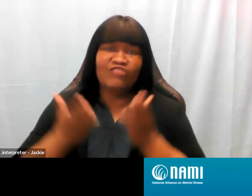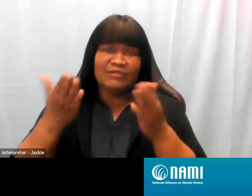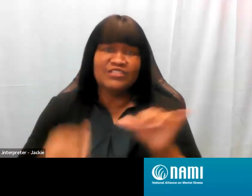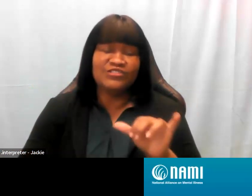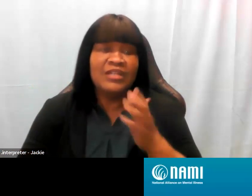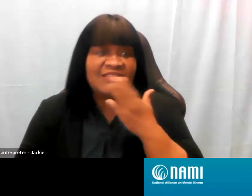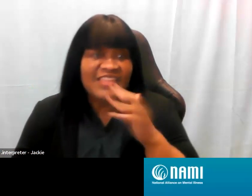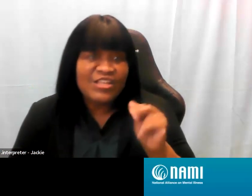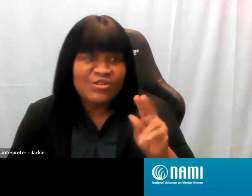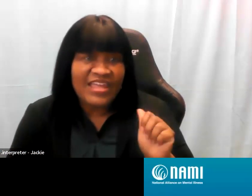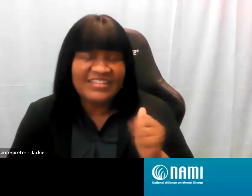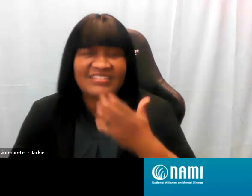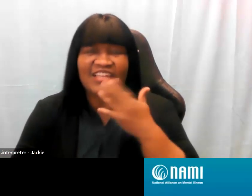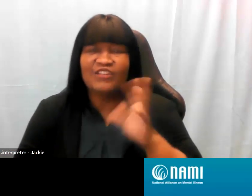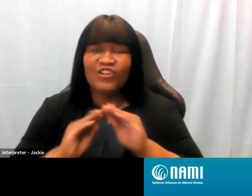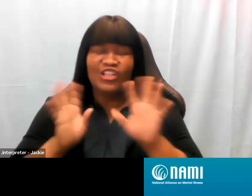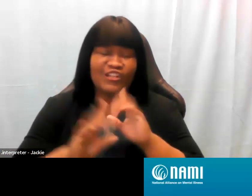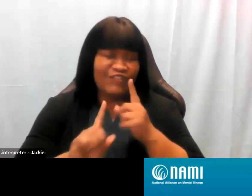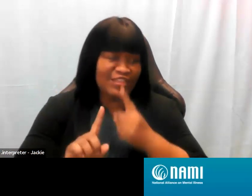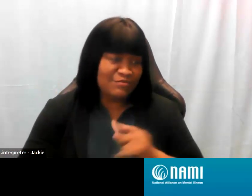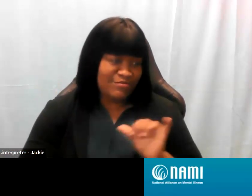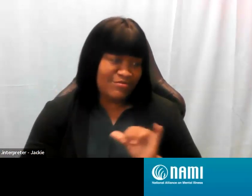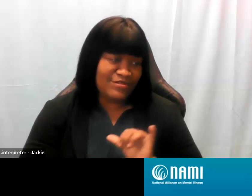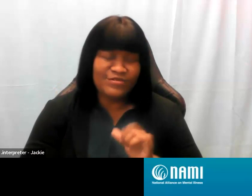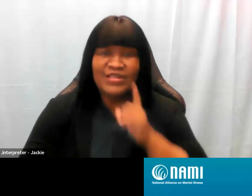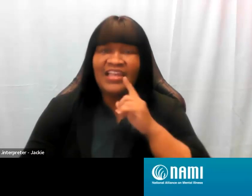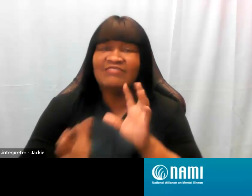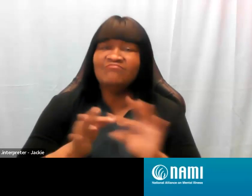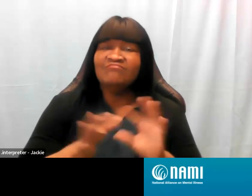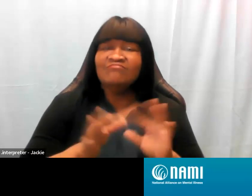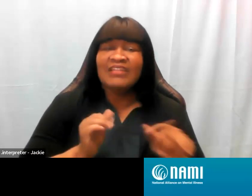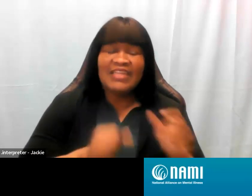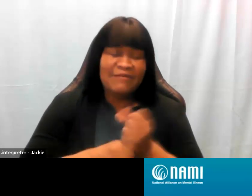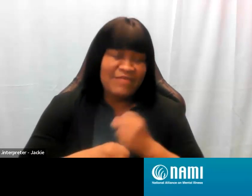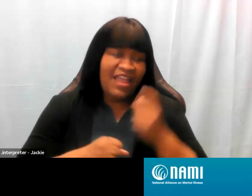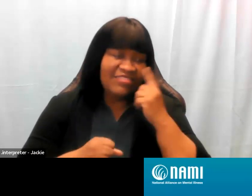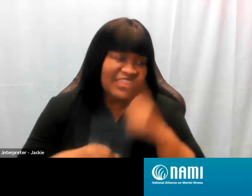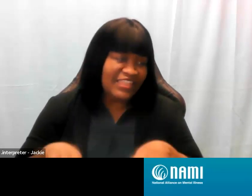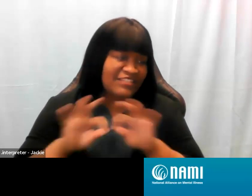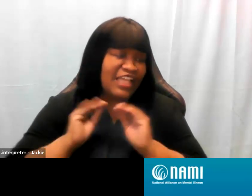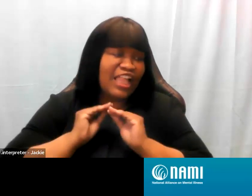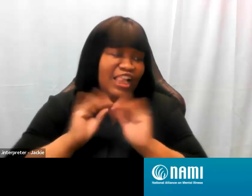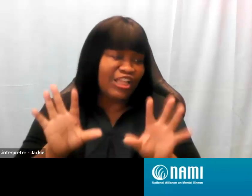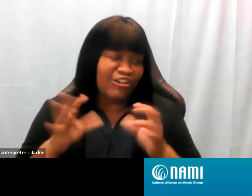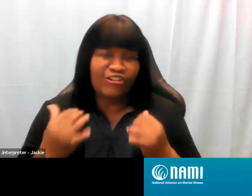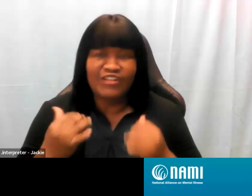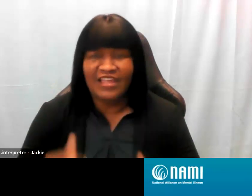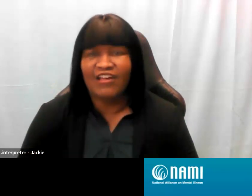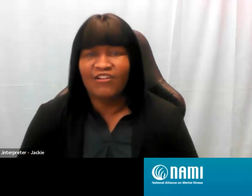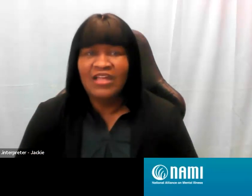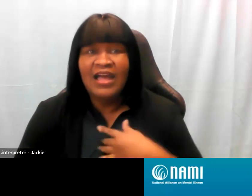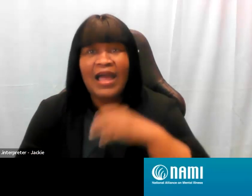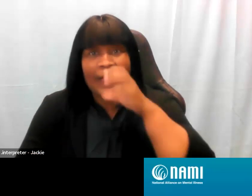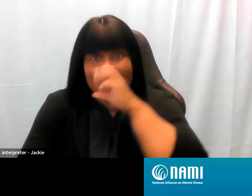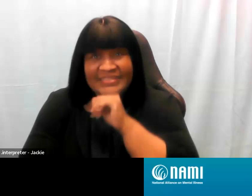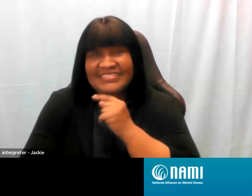much. And thank you for clarifying the point and echoing the point that Kim made. I think it's very clear now. I missed it, and